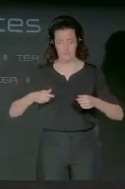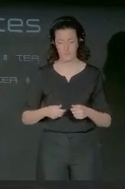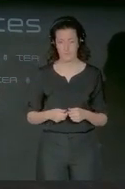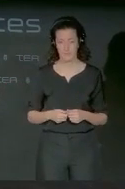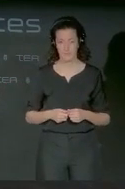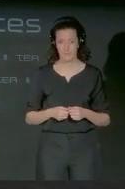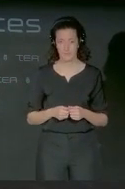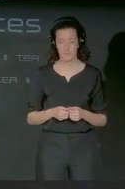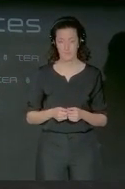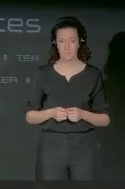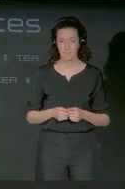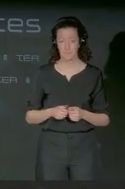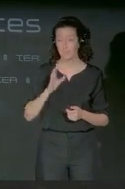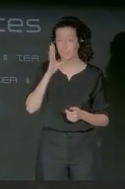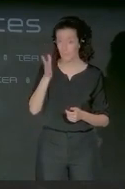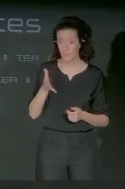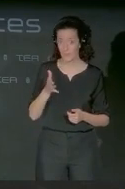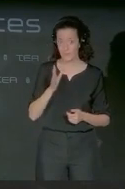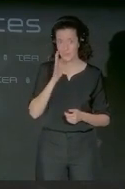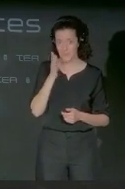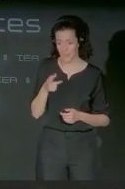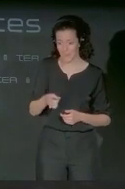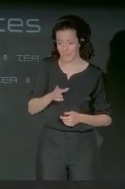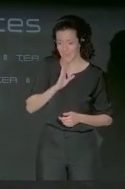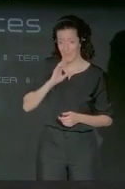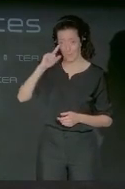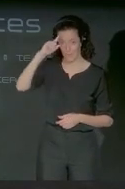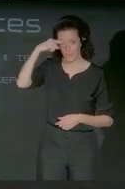it's a train, let's say, that's moving fast. And the question is, you know,